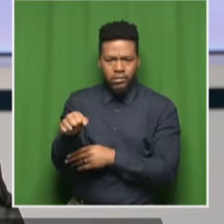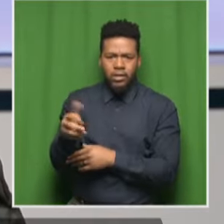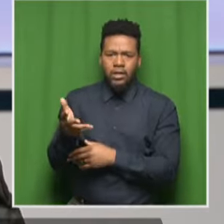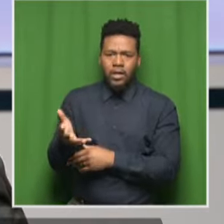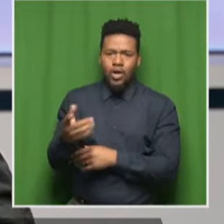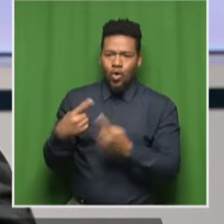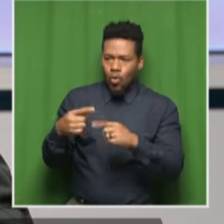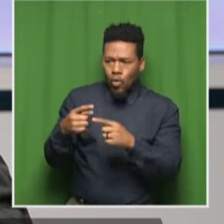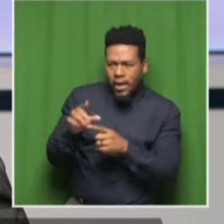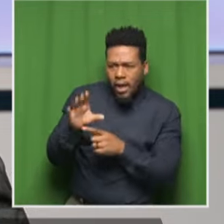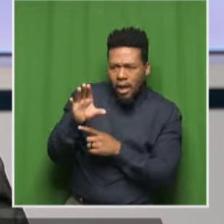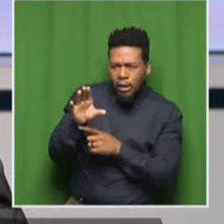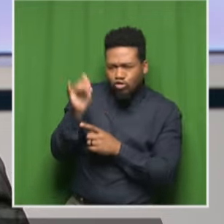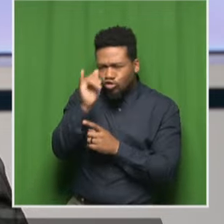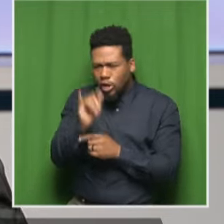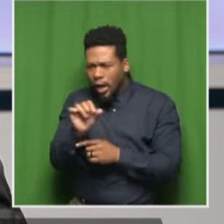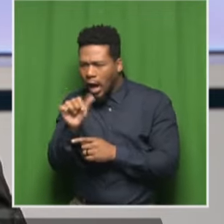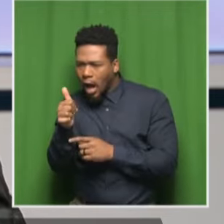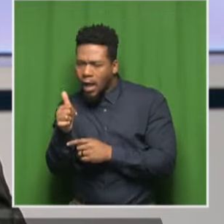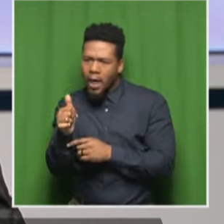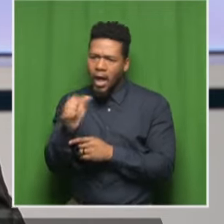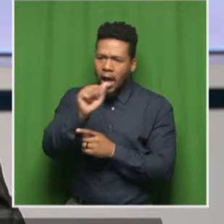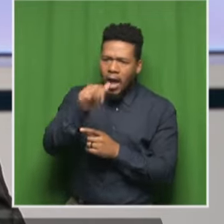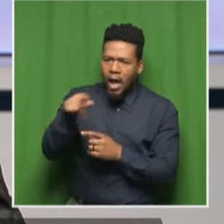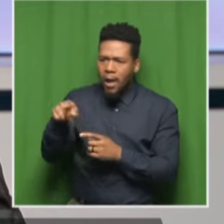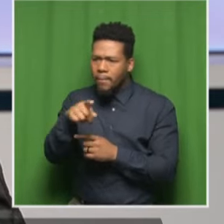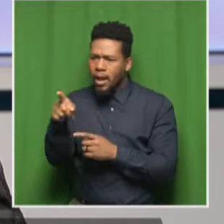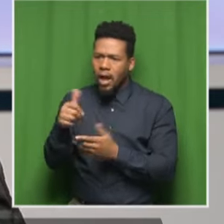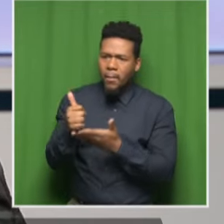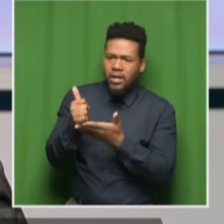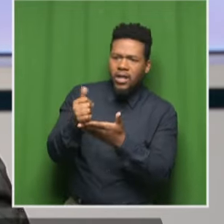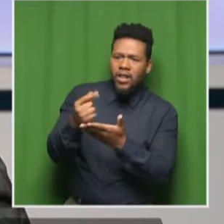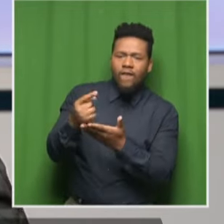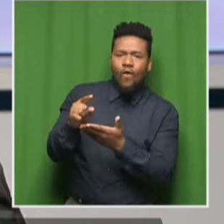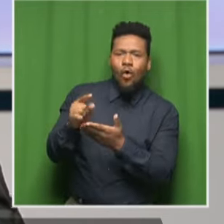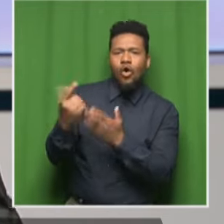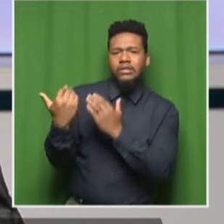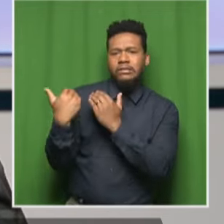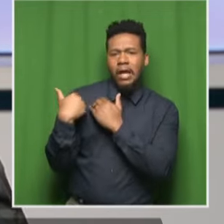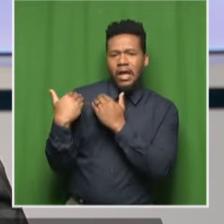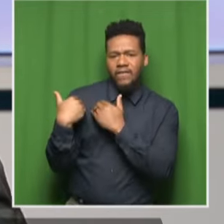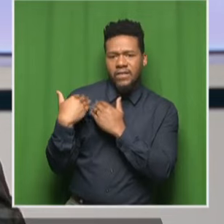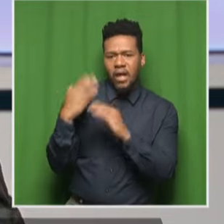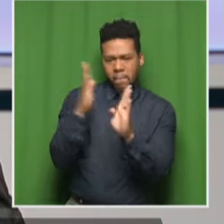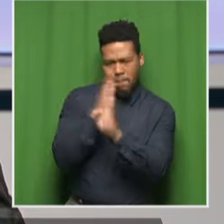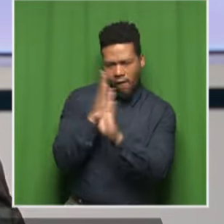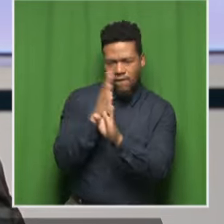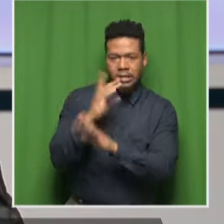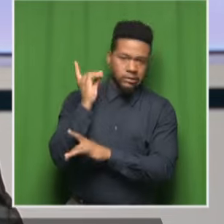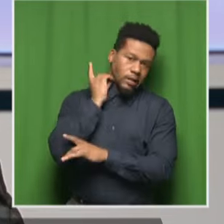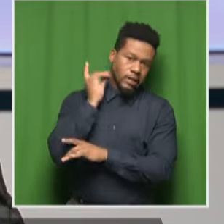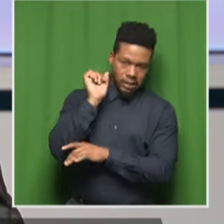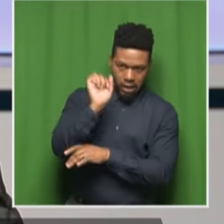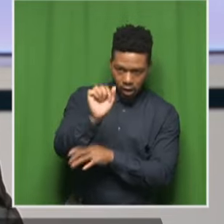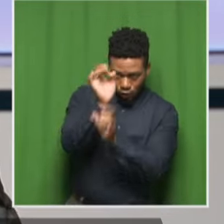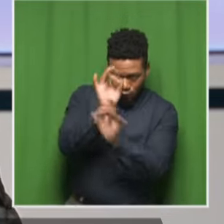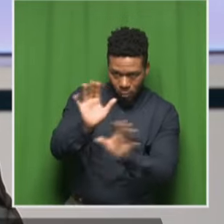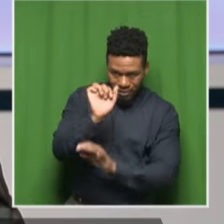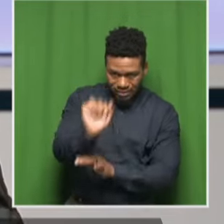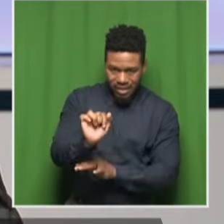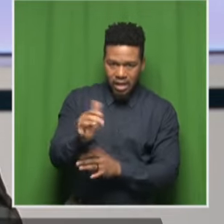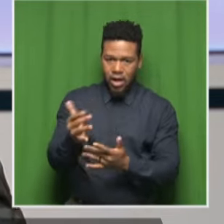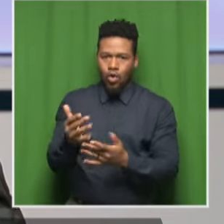services that already implement safety and privacy for your data. And so because of that, we're able to then mitigate any issues